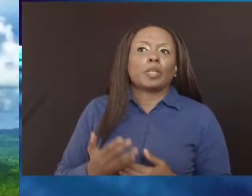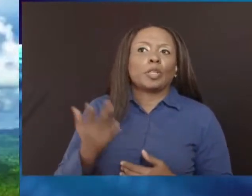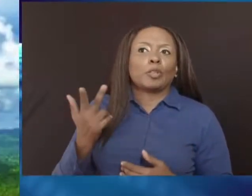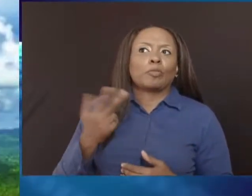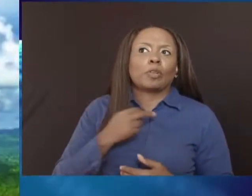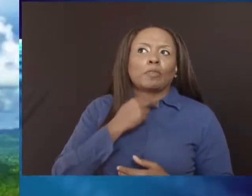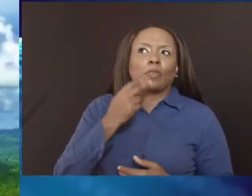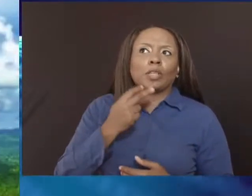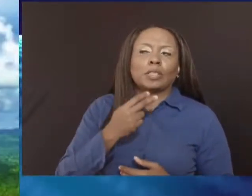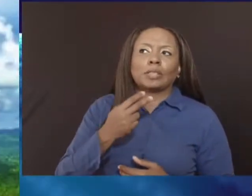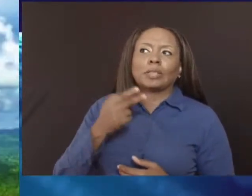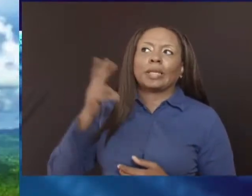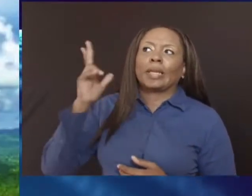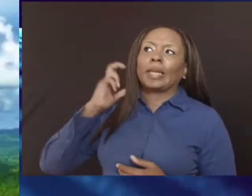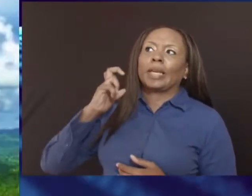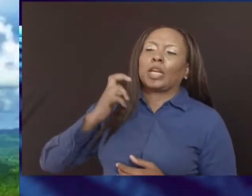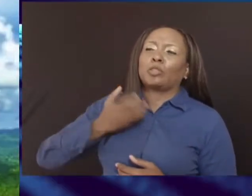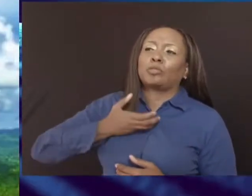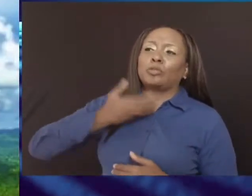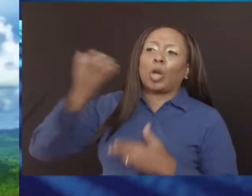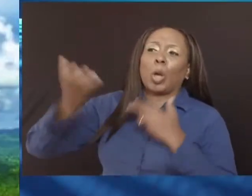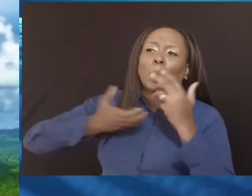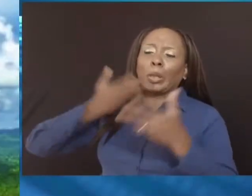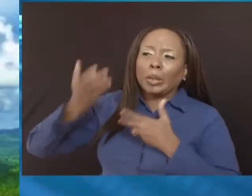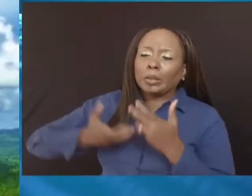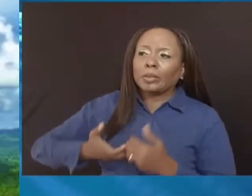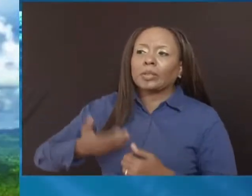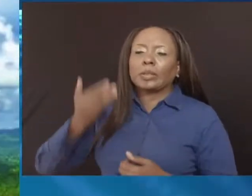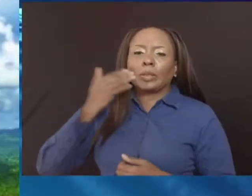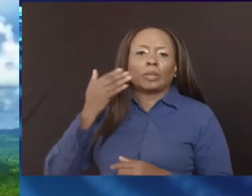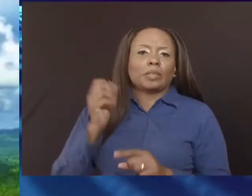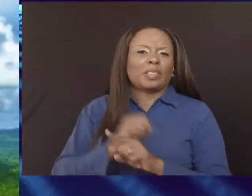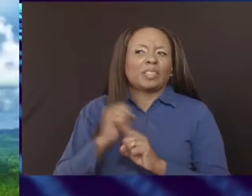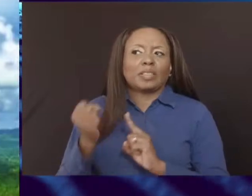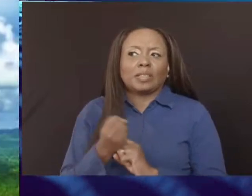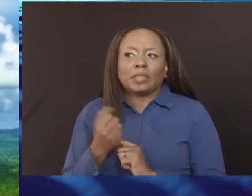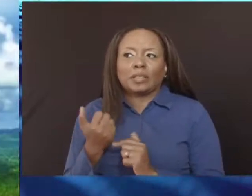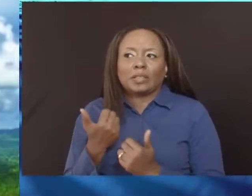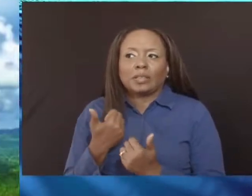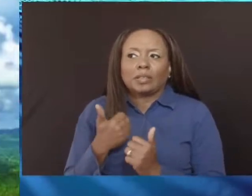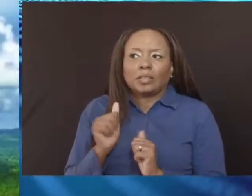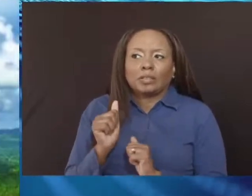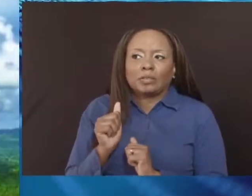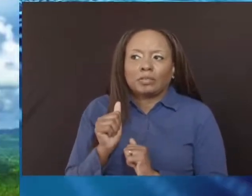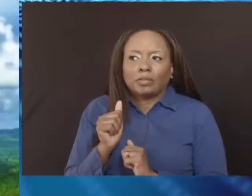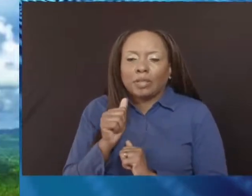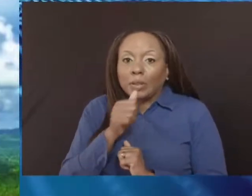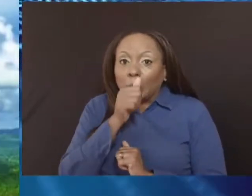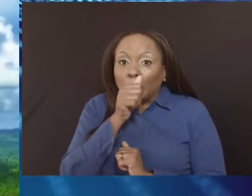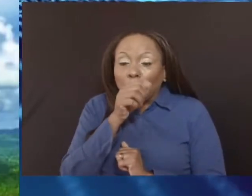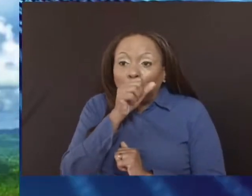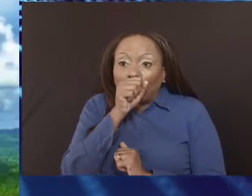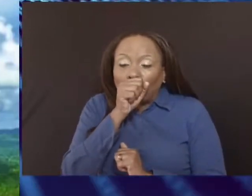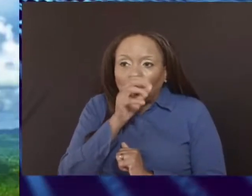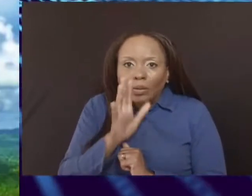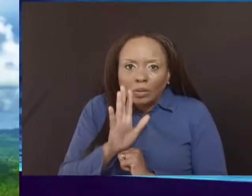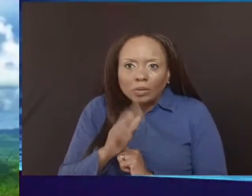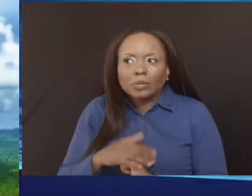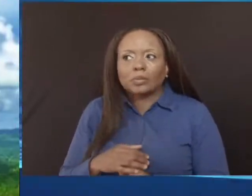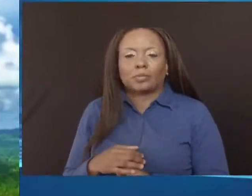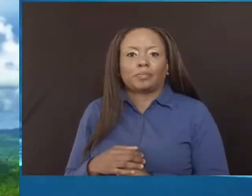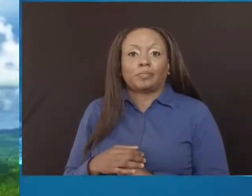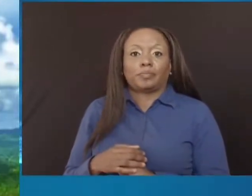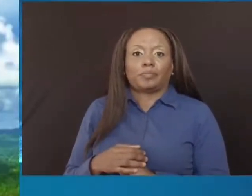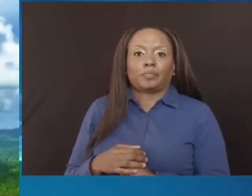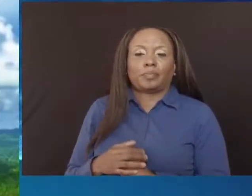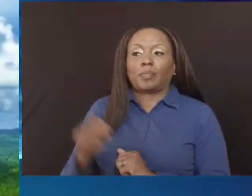background at home shouting or screaming. So you know that the situation, as they're probably trying to paint that situation, is not as accurate as it really is.